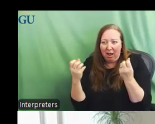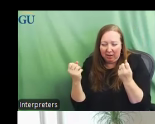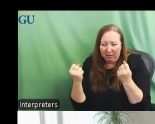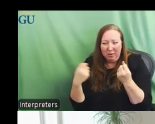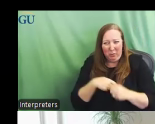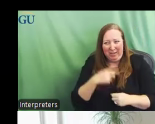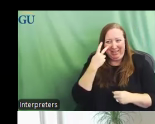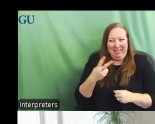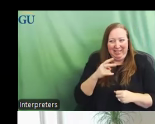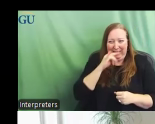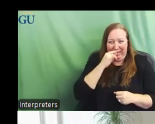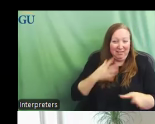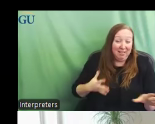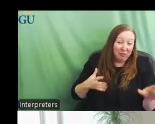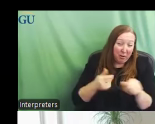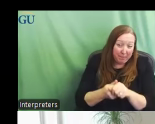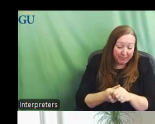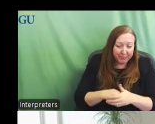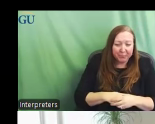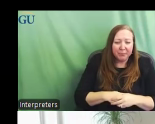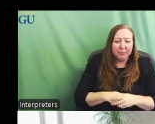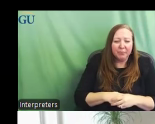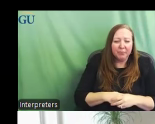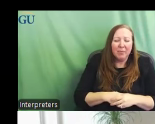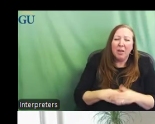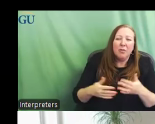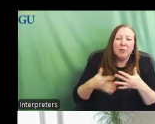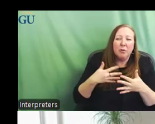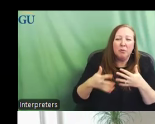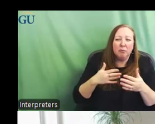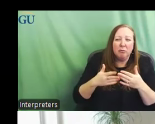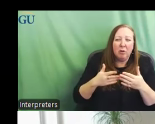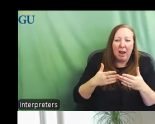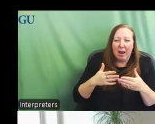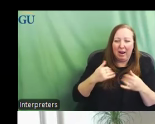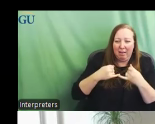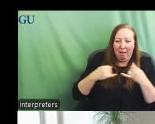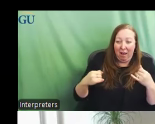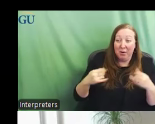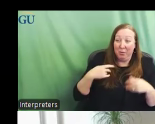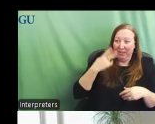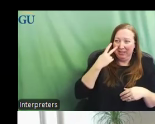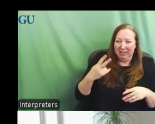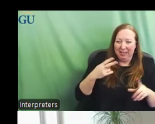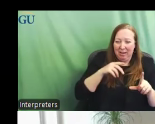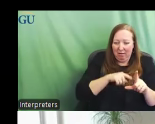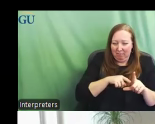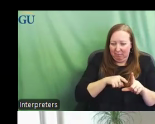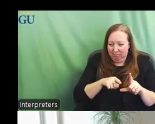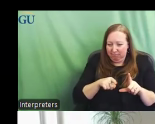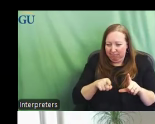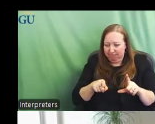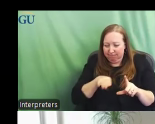see the gray line, which kind of suggests we're providing the support and the kids are maybe